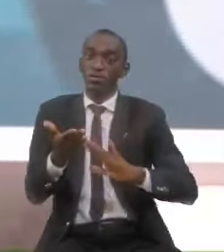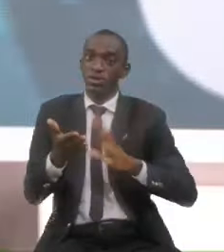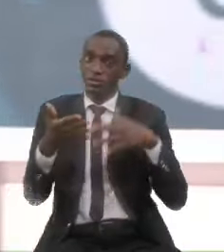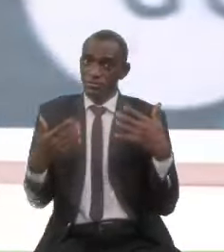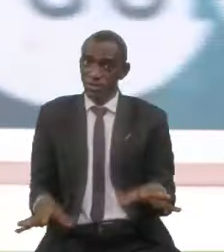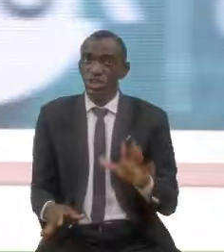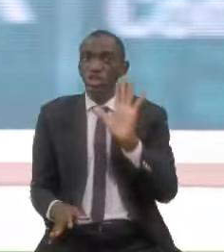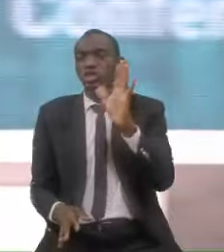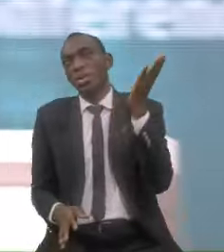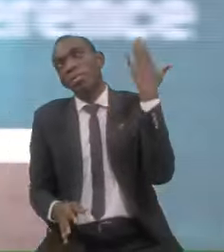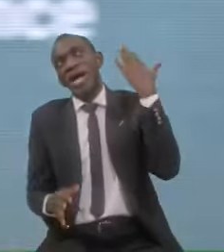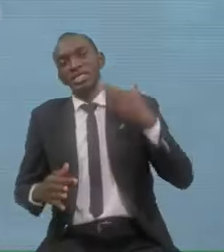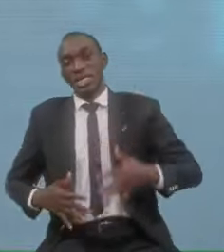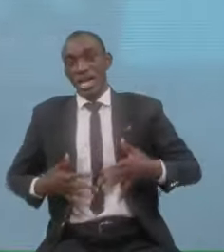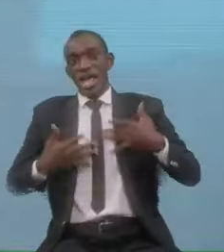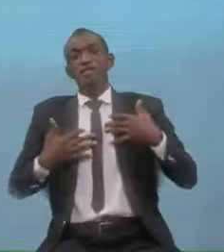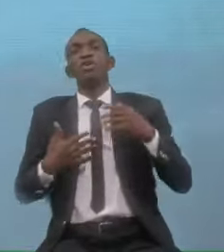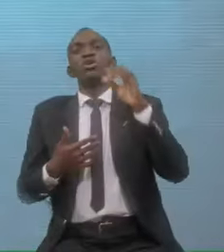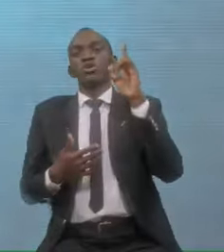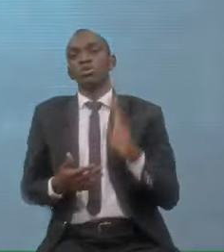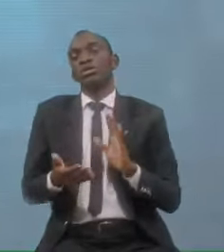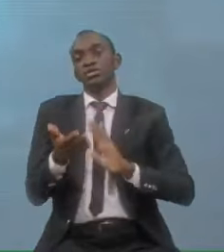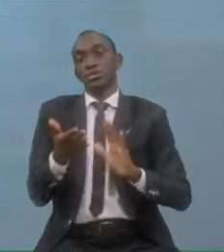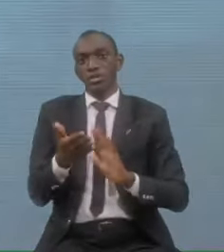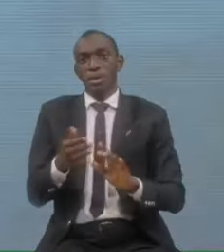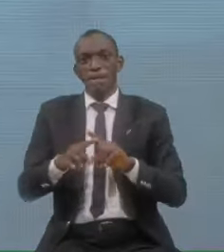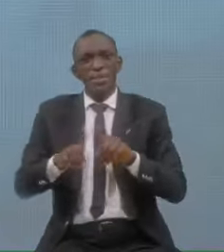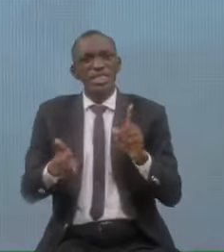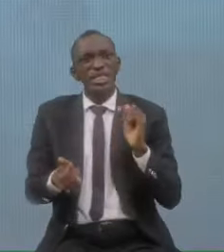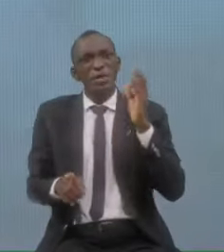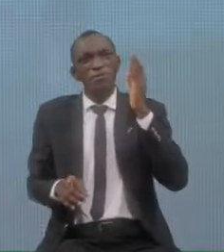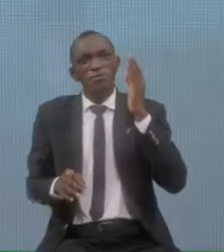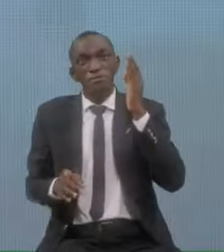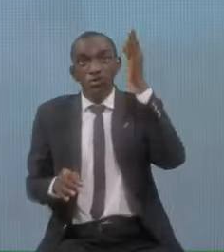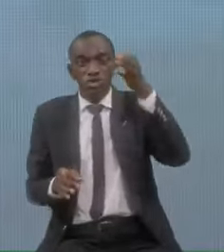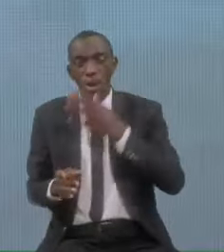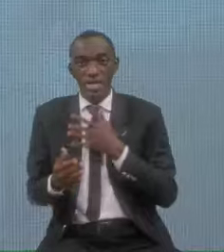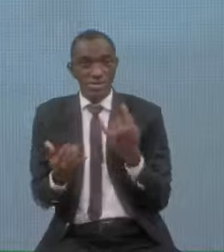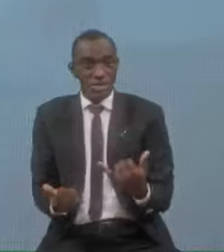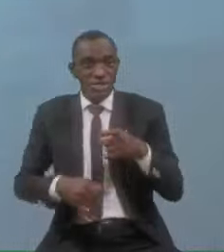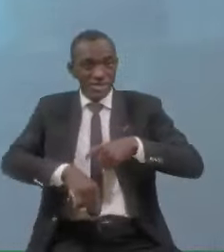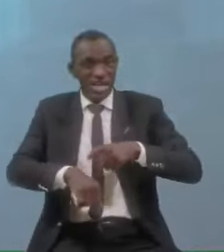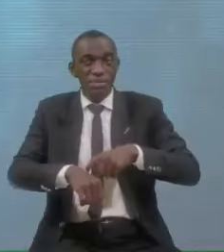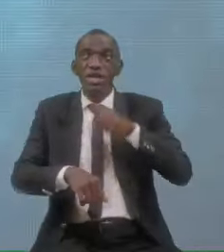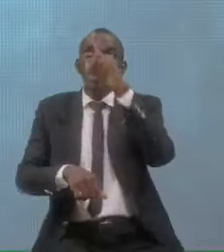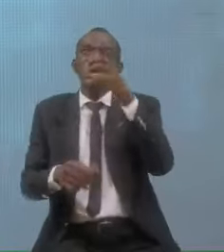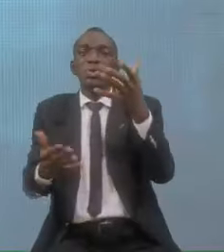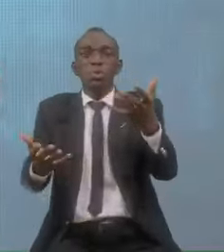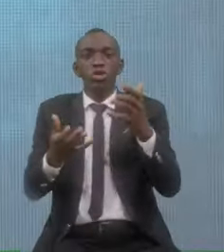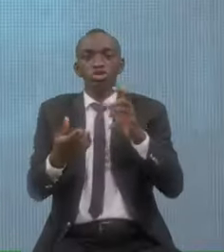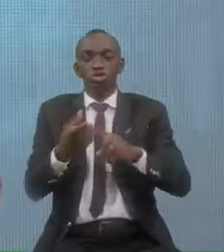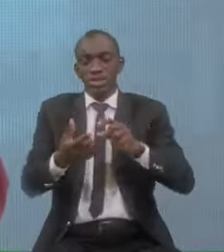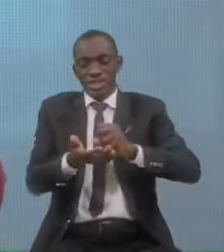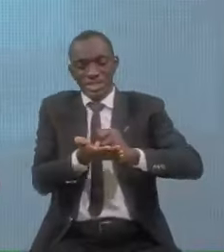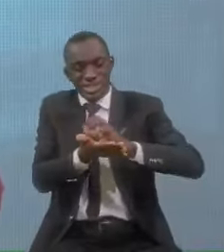present. He wants to take care of the future. He wants to sanctify you. And he is the sanctifying Spirit. It